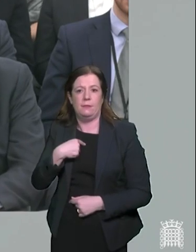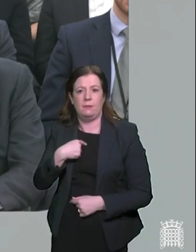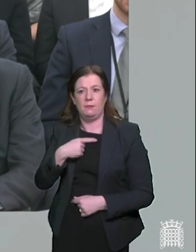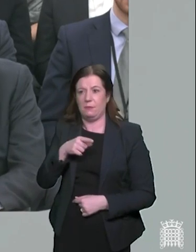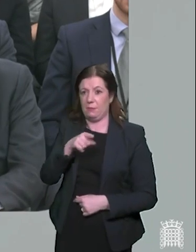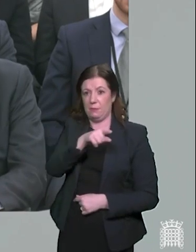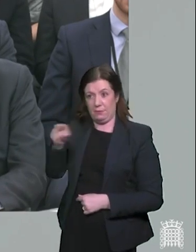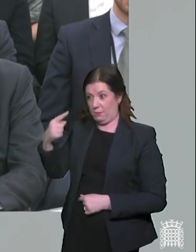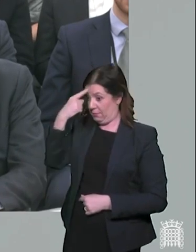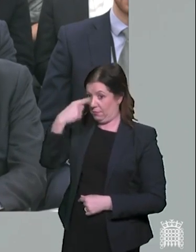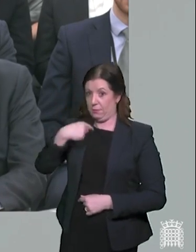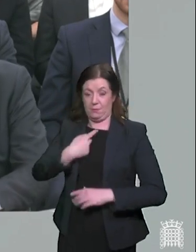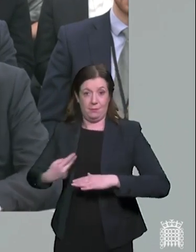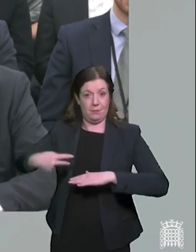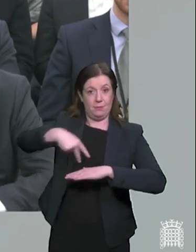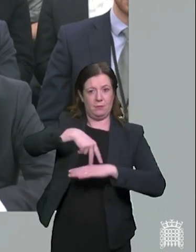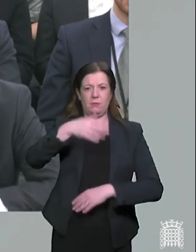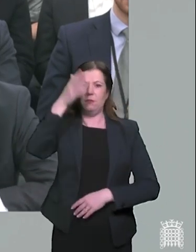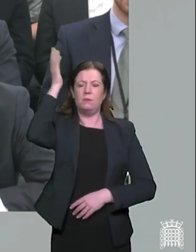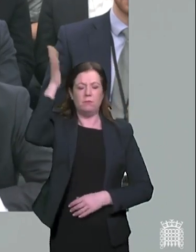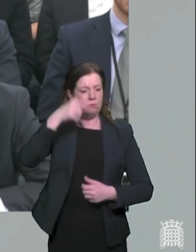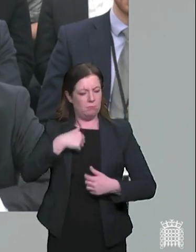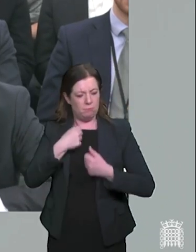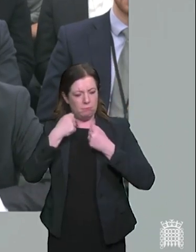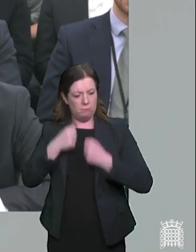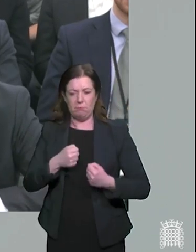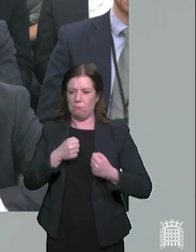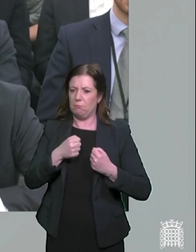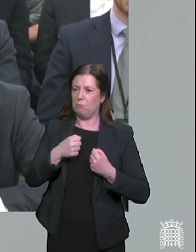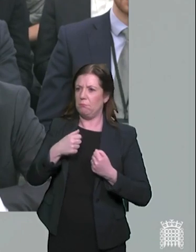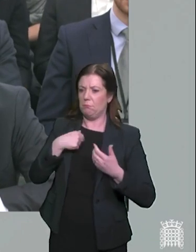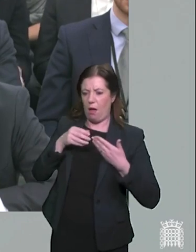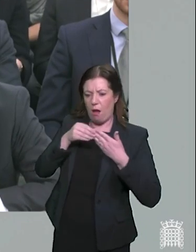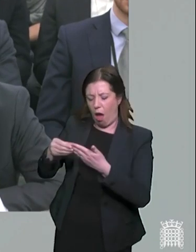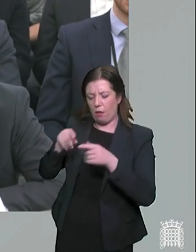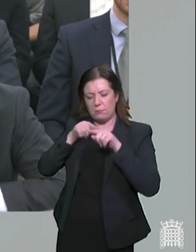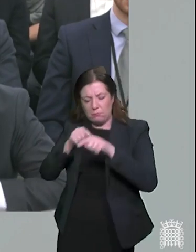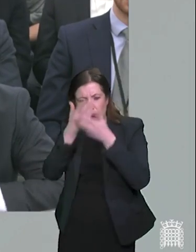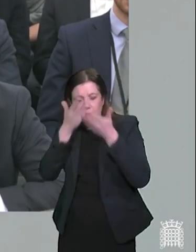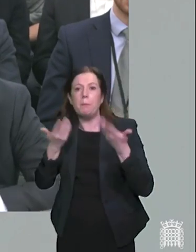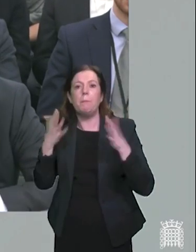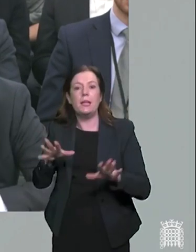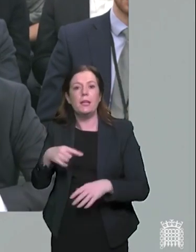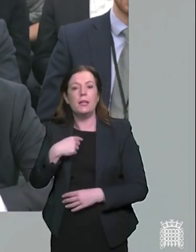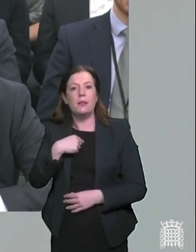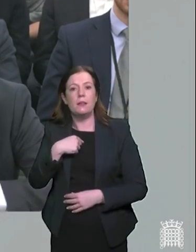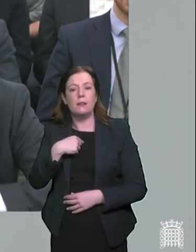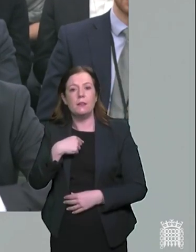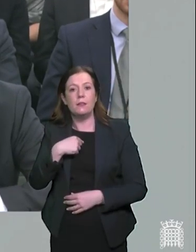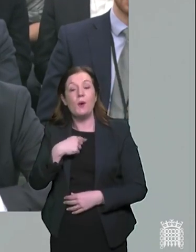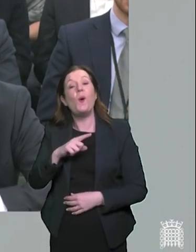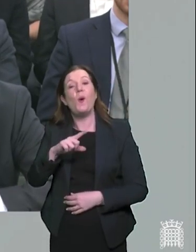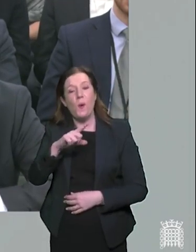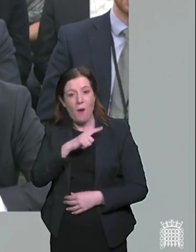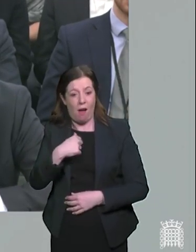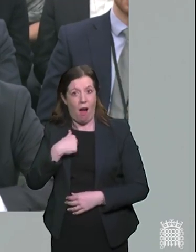stand up in Parliament and be so categorical about following the guidance? What was I thinking of? That